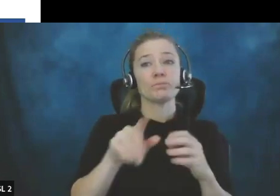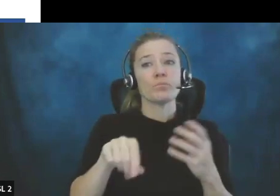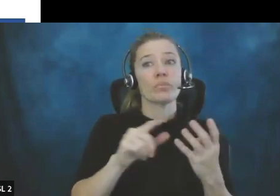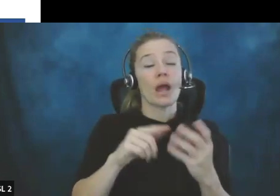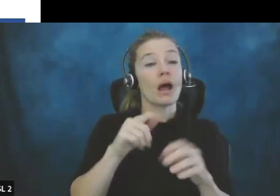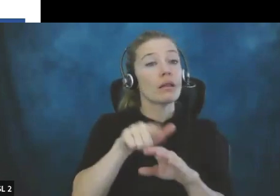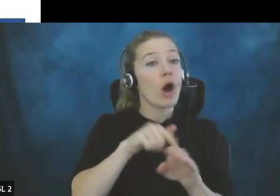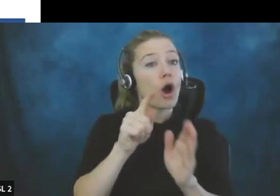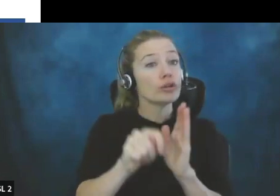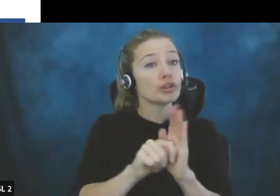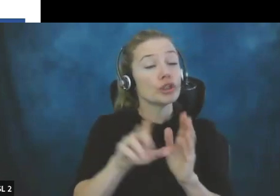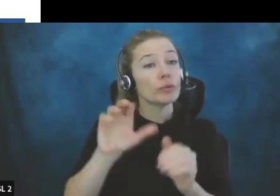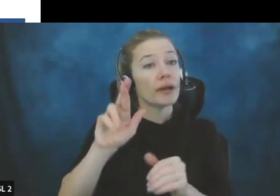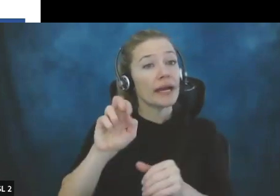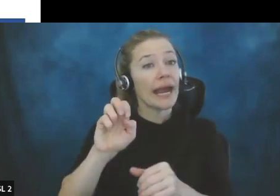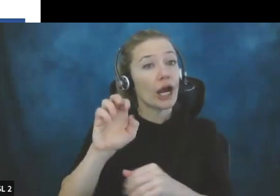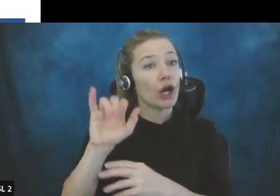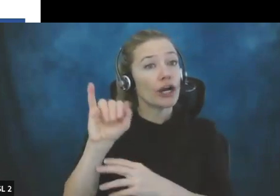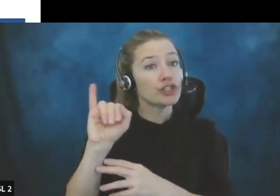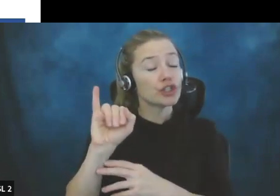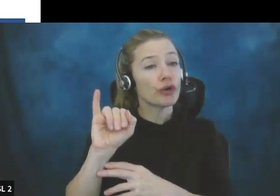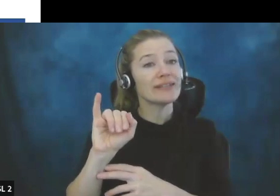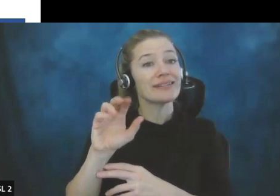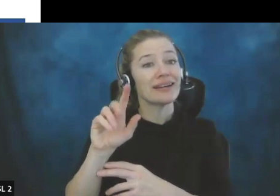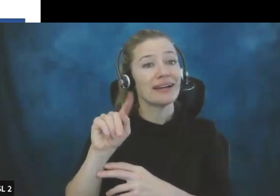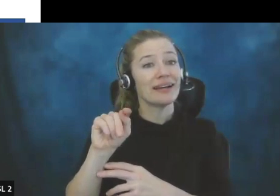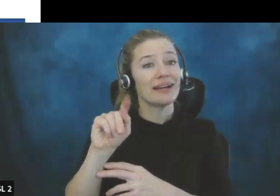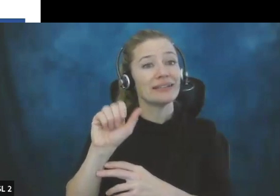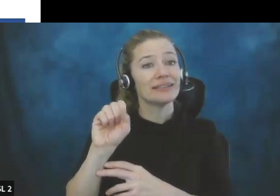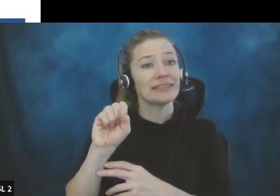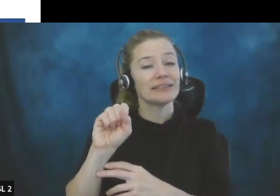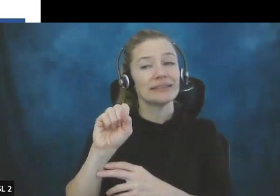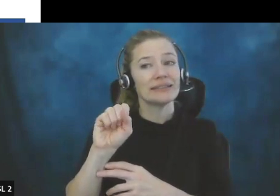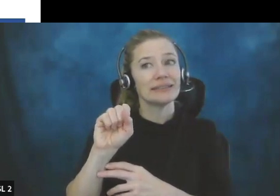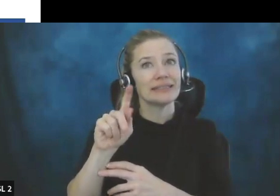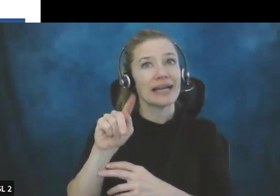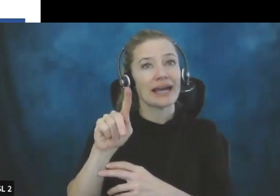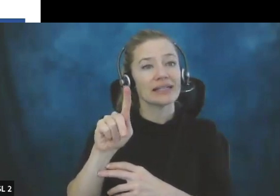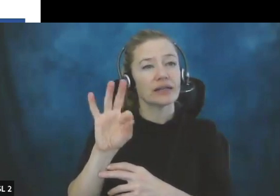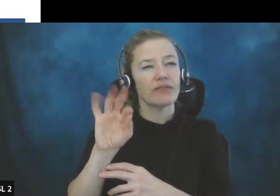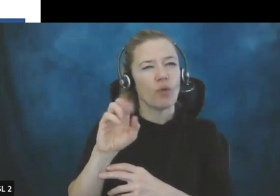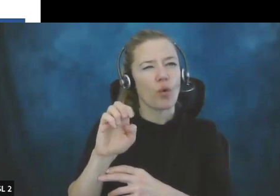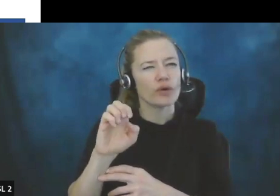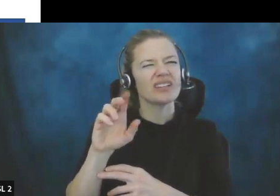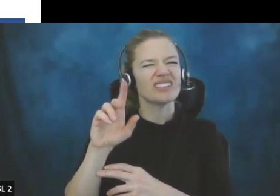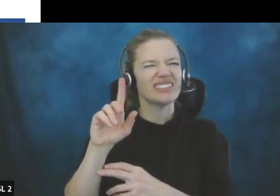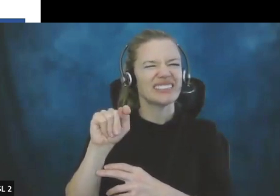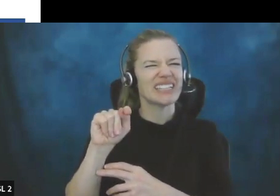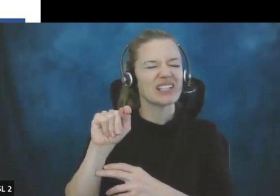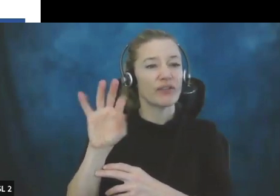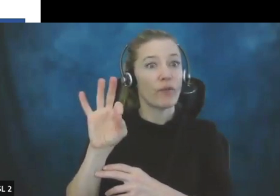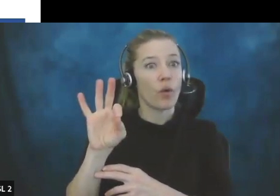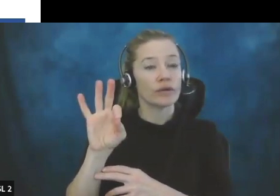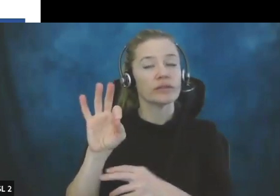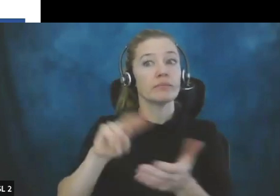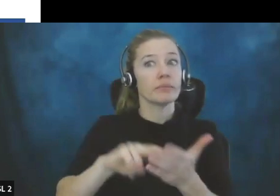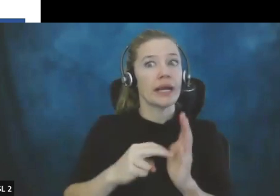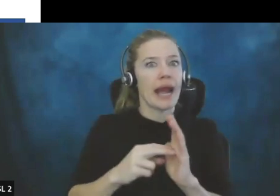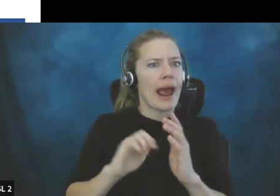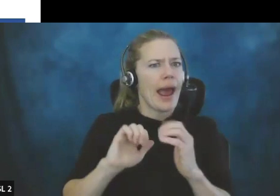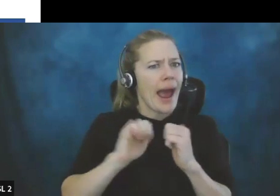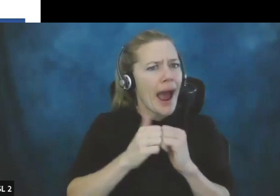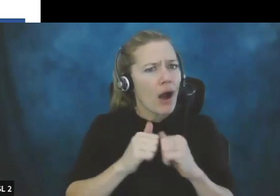right? We have a long-term care insurance task force that's looking at this, but this is really seeing how do we